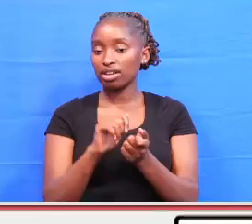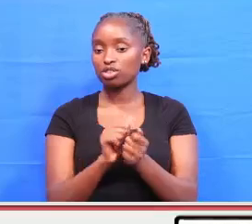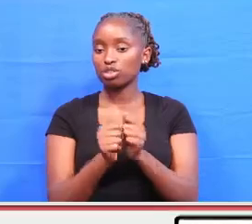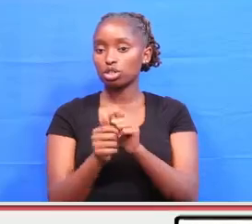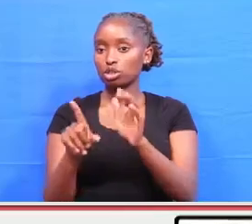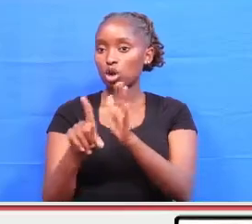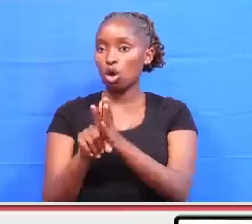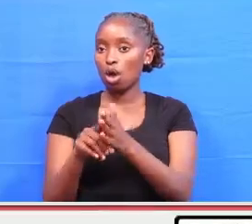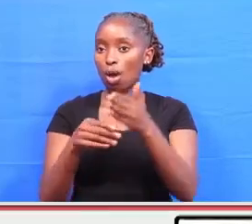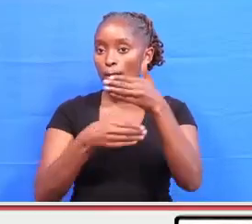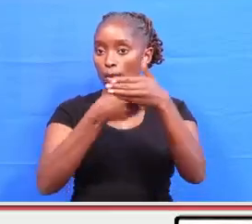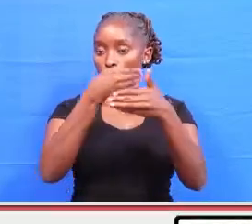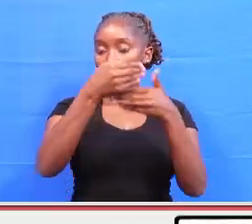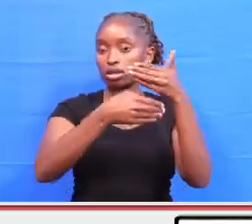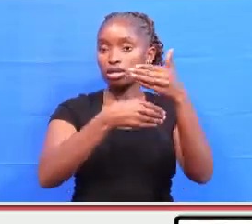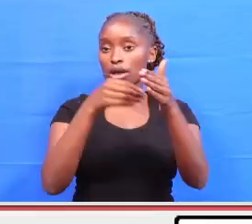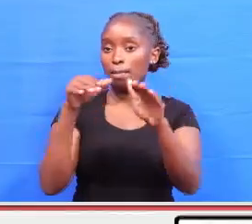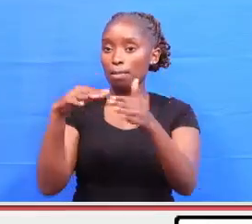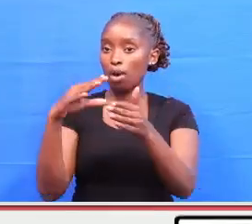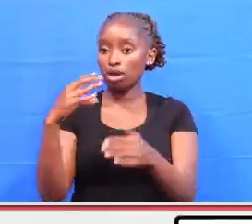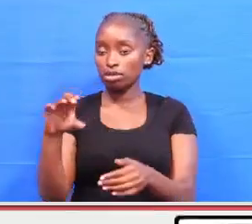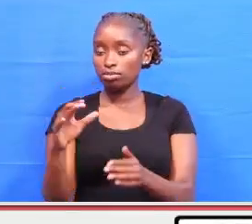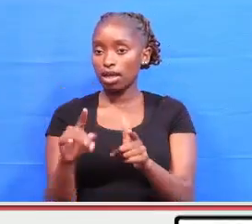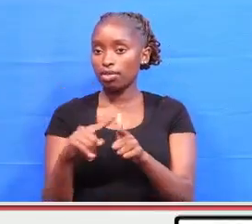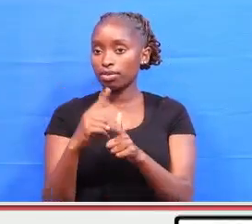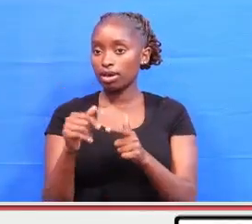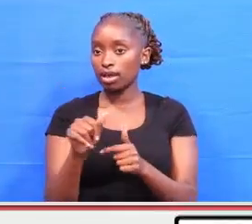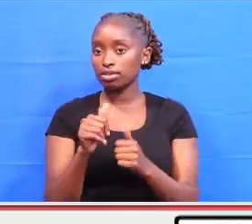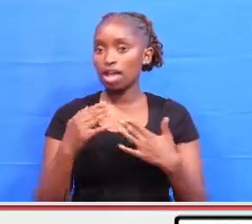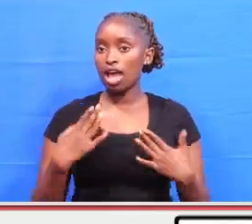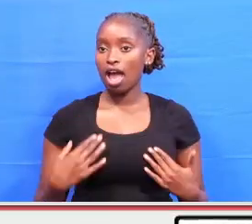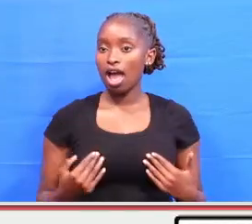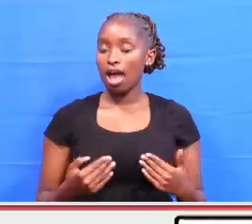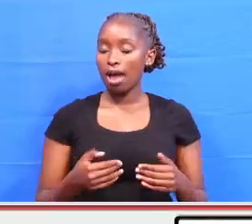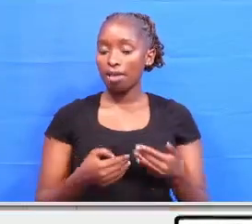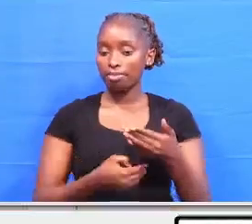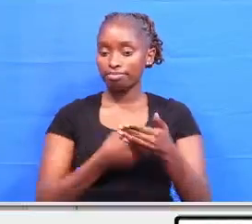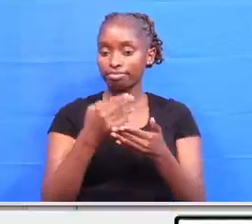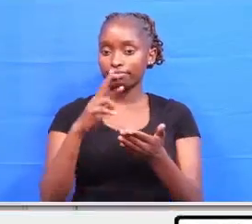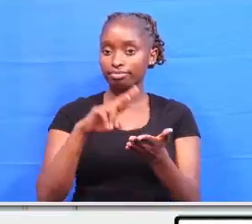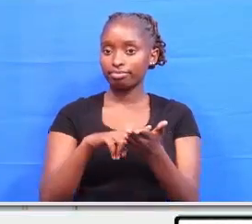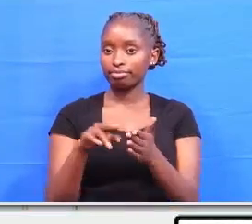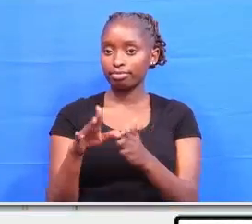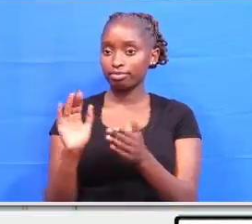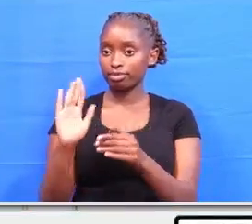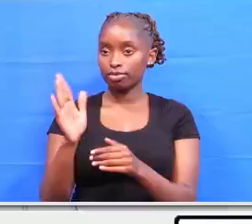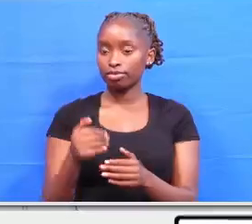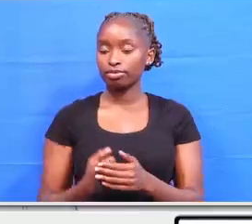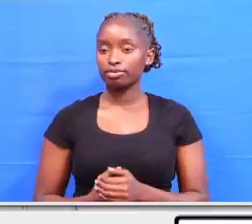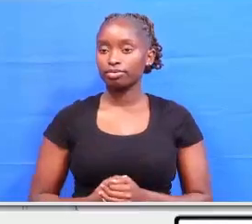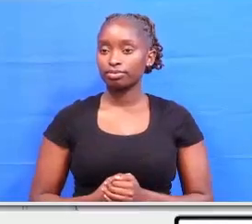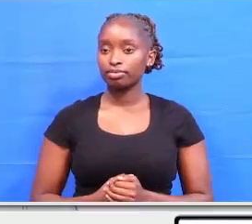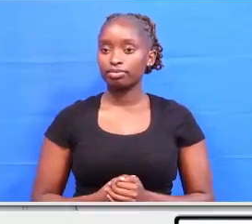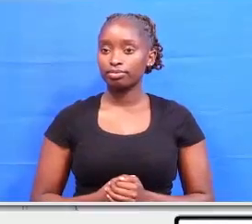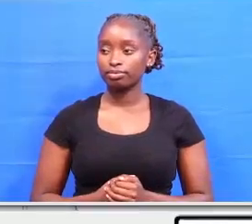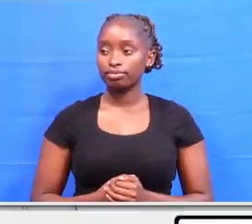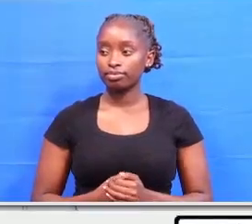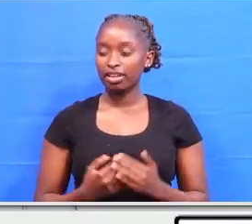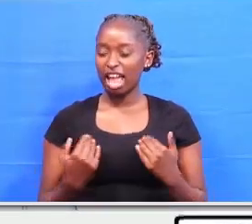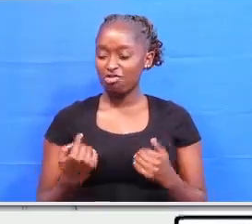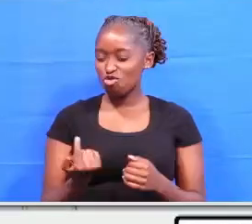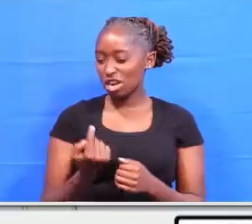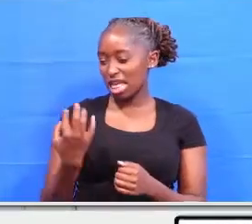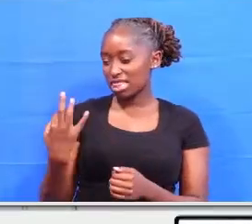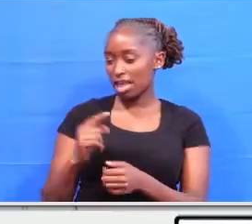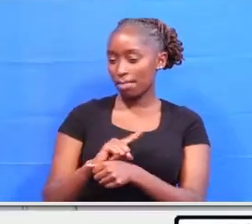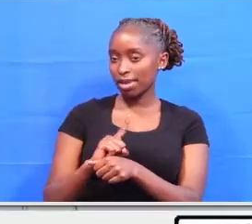get more customers, and others will bring down their interest rates. Right. Yeah. As we start to conclude, because believe it or not, we only have like about